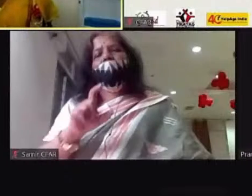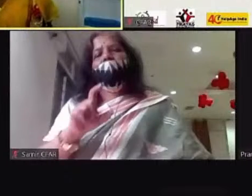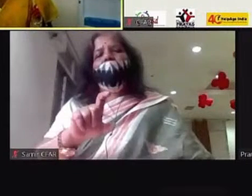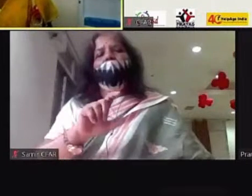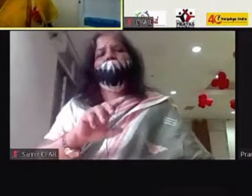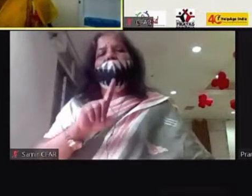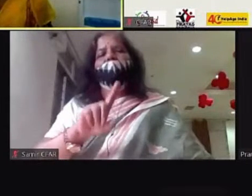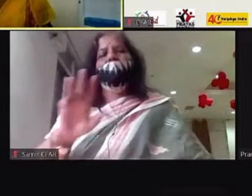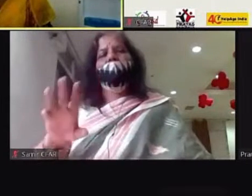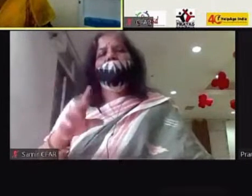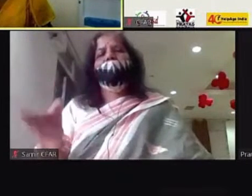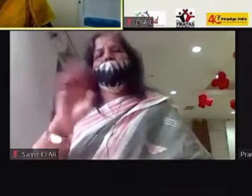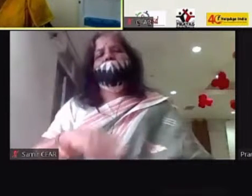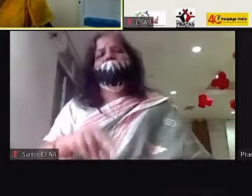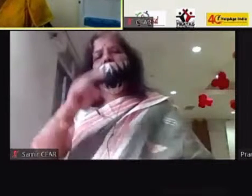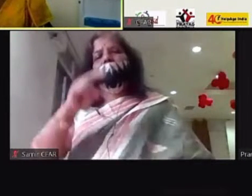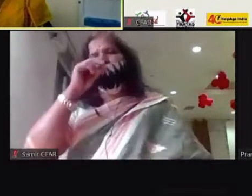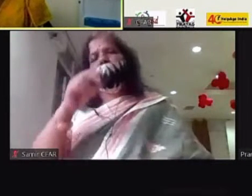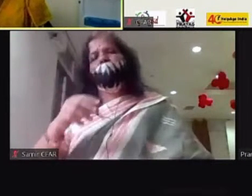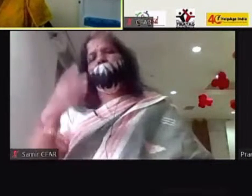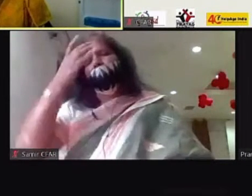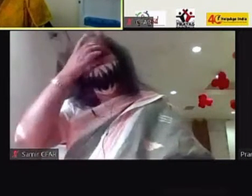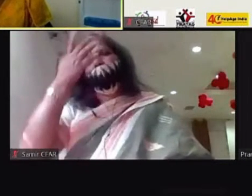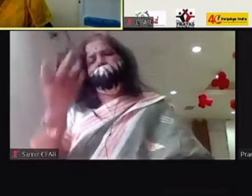owning to her disability.